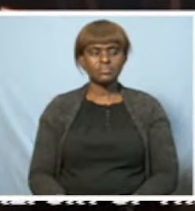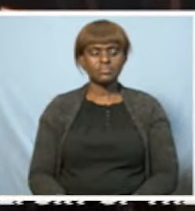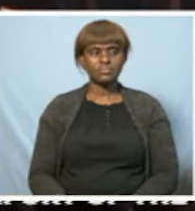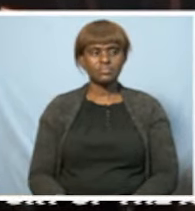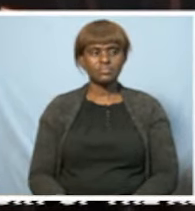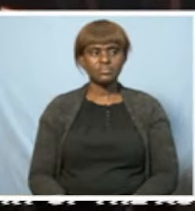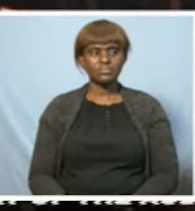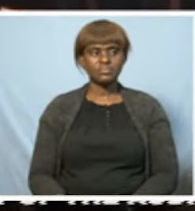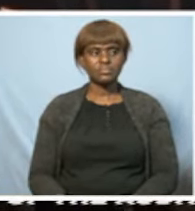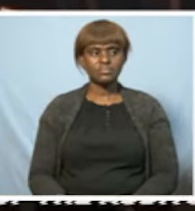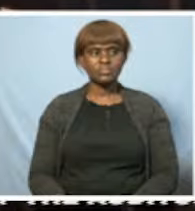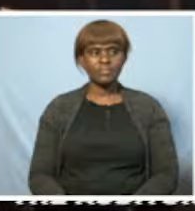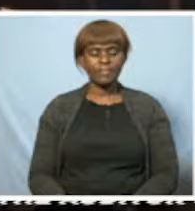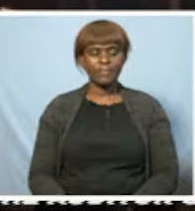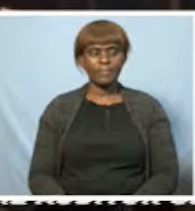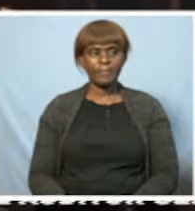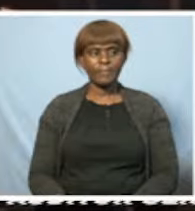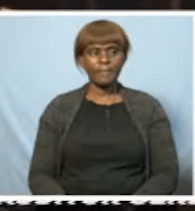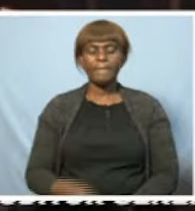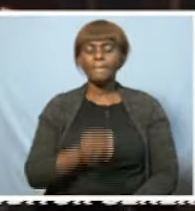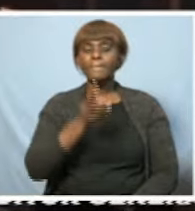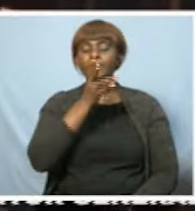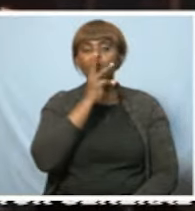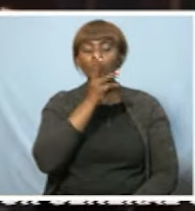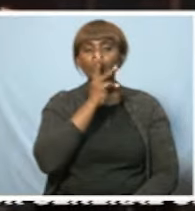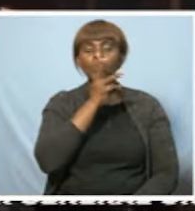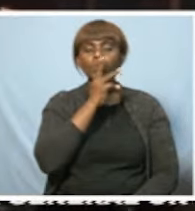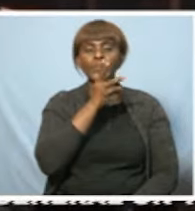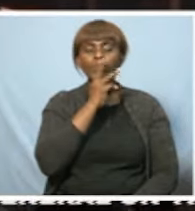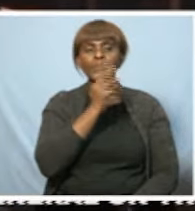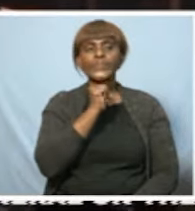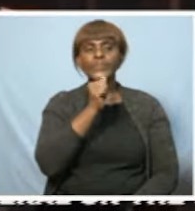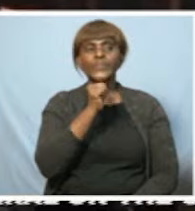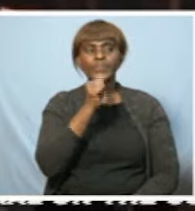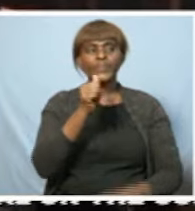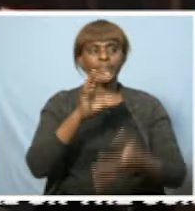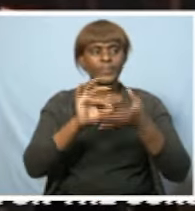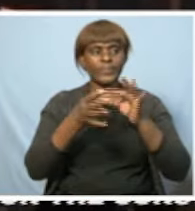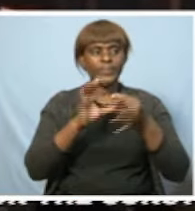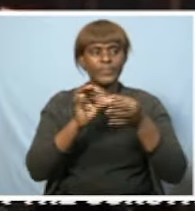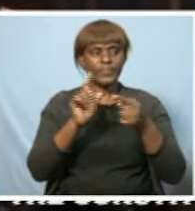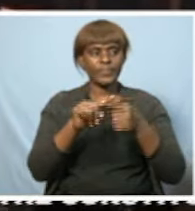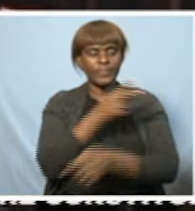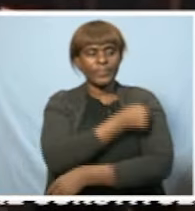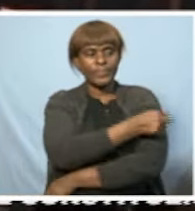said the water hasn't yet been connected to the health facility.